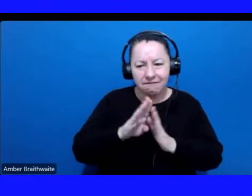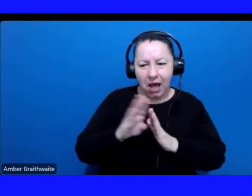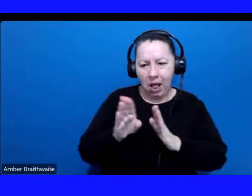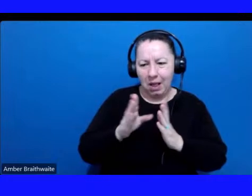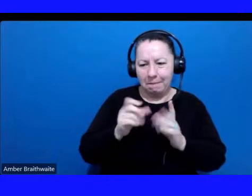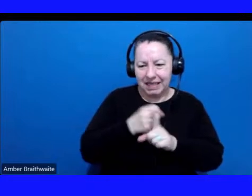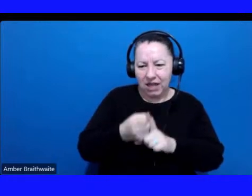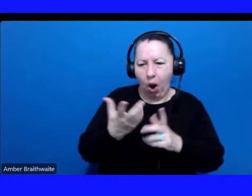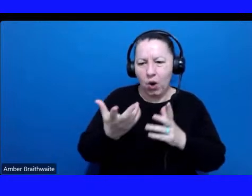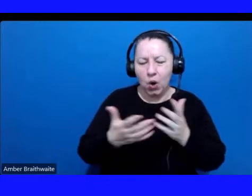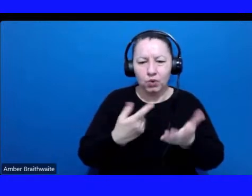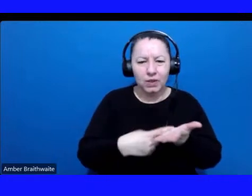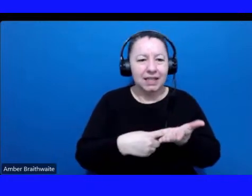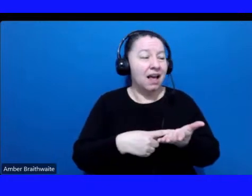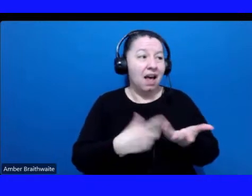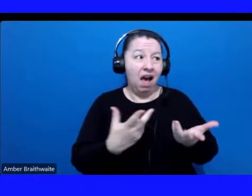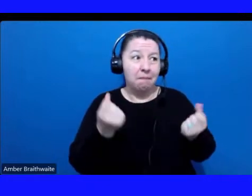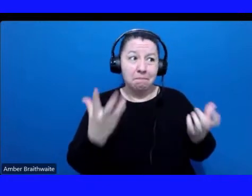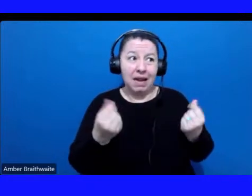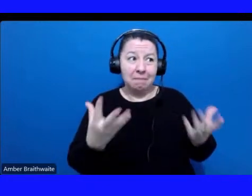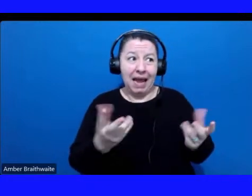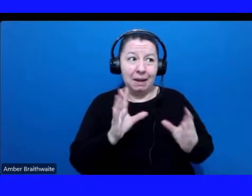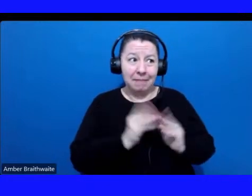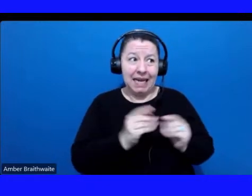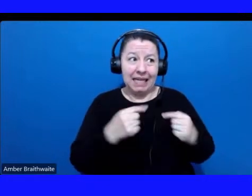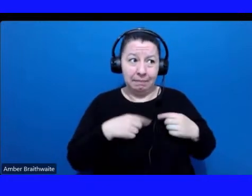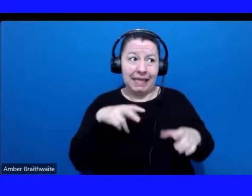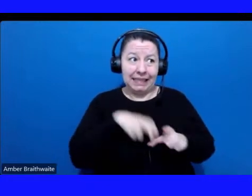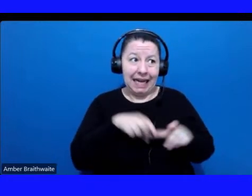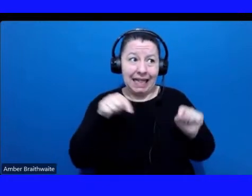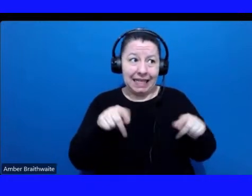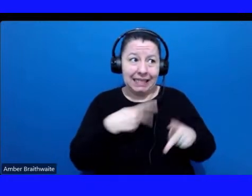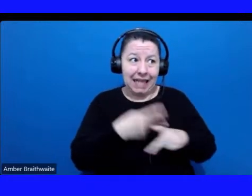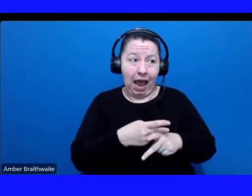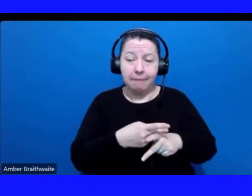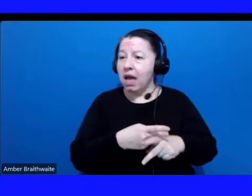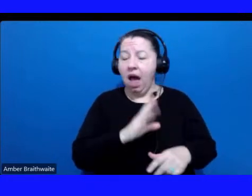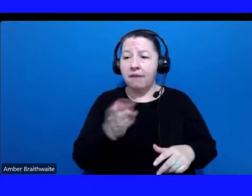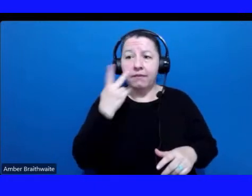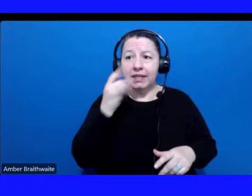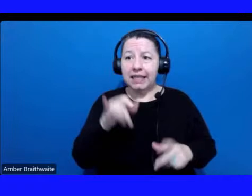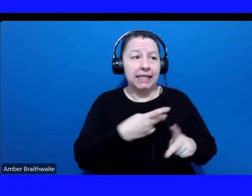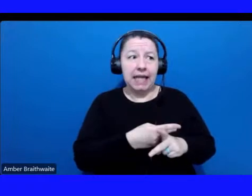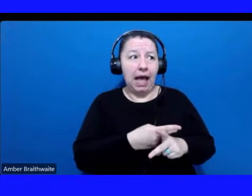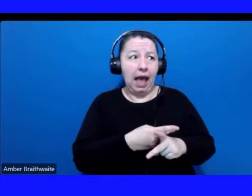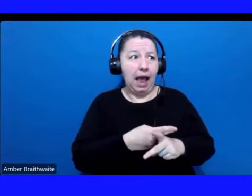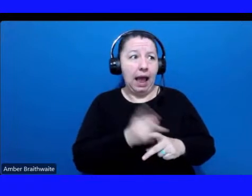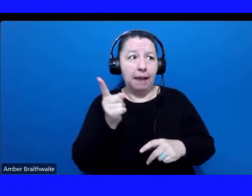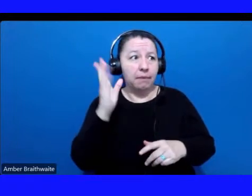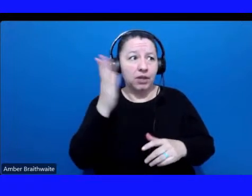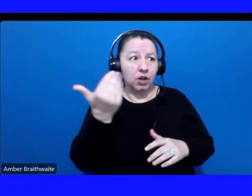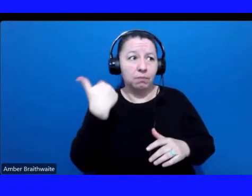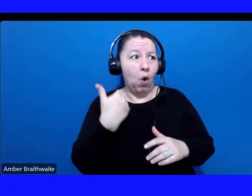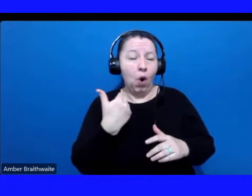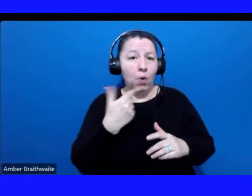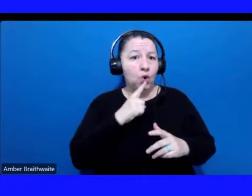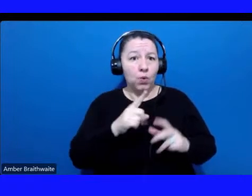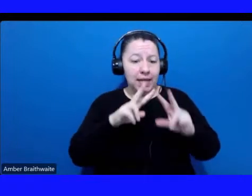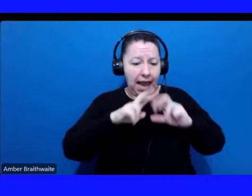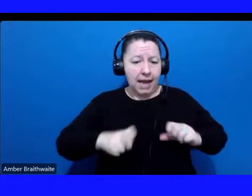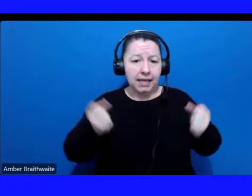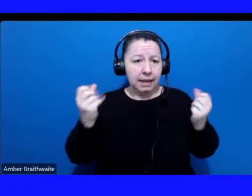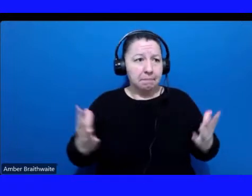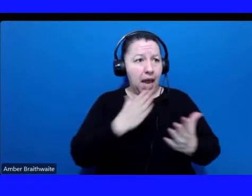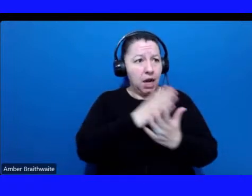it like inability to think about how to pay for it or change the way things work? Of course, I would